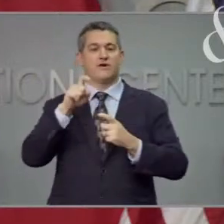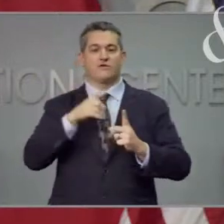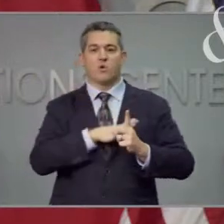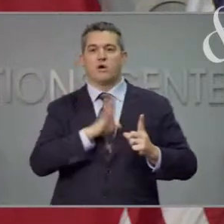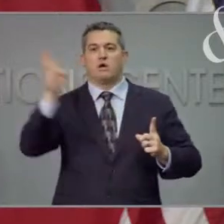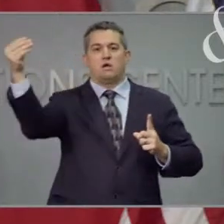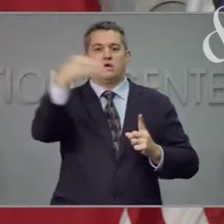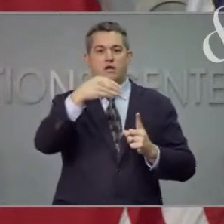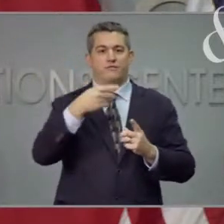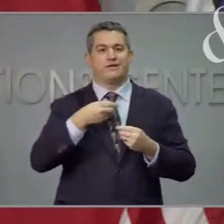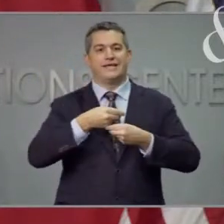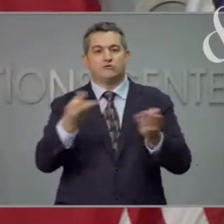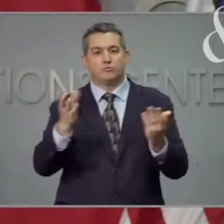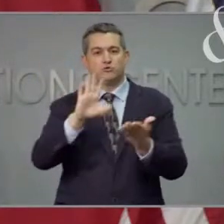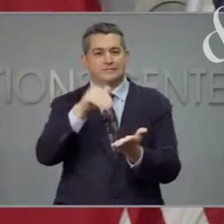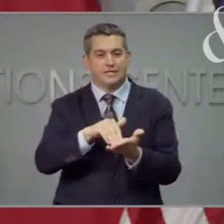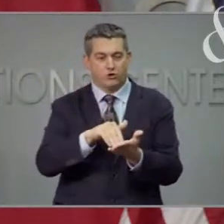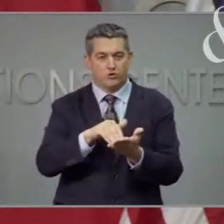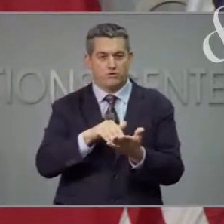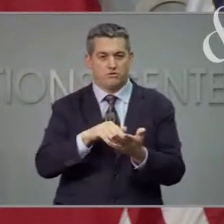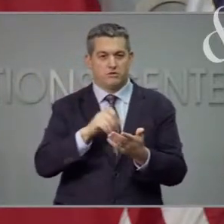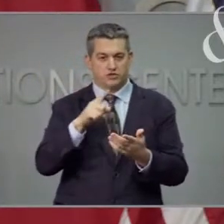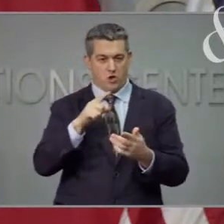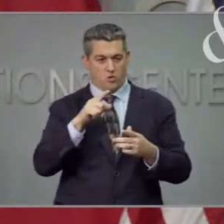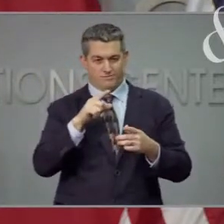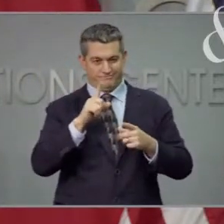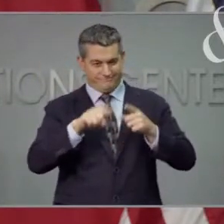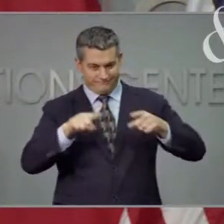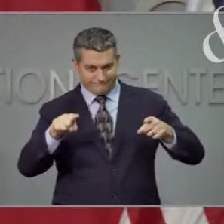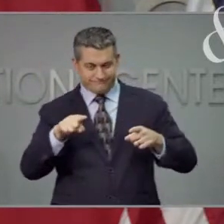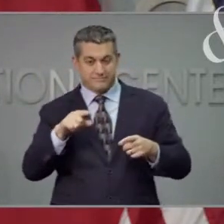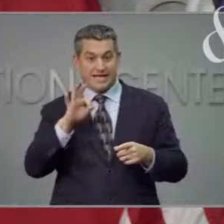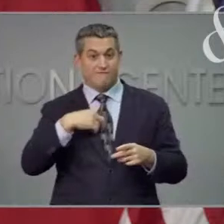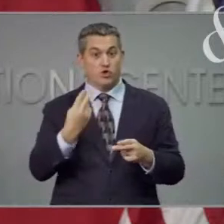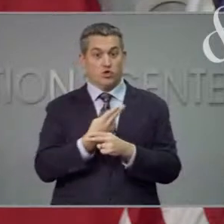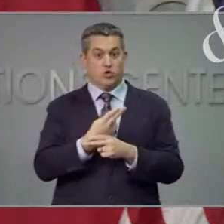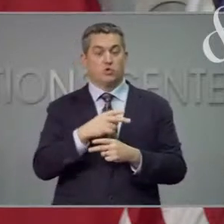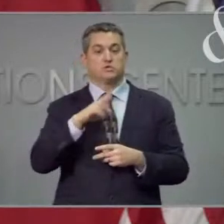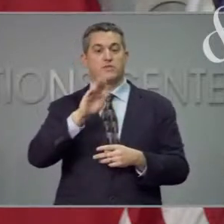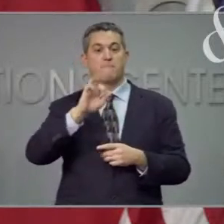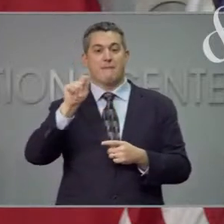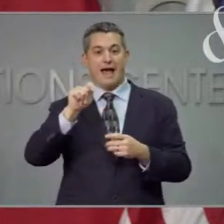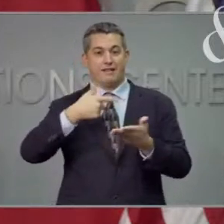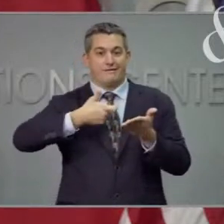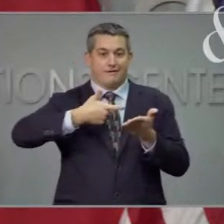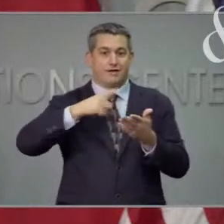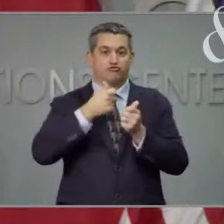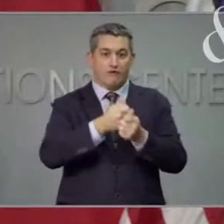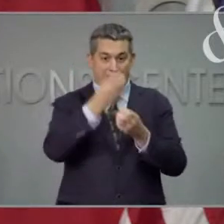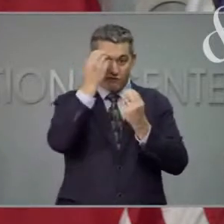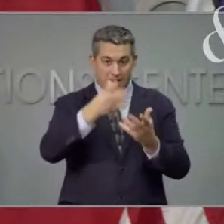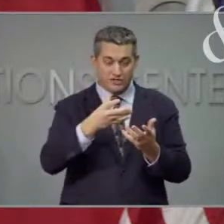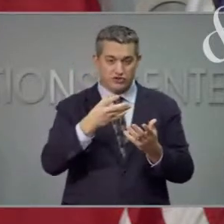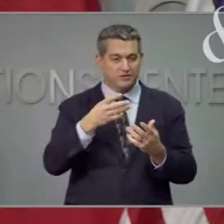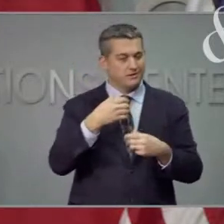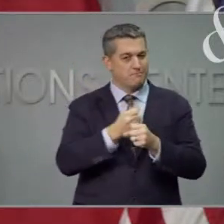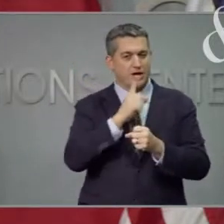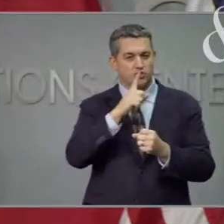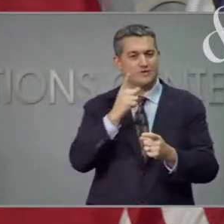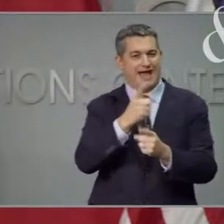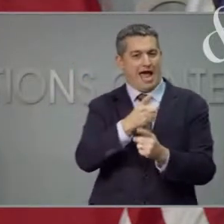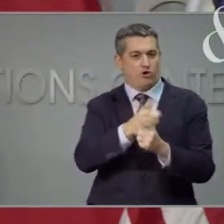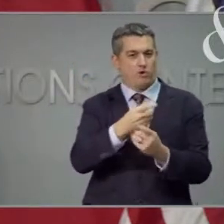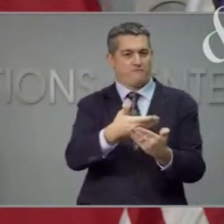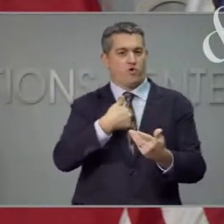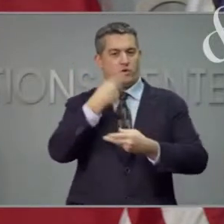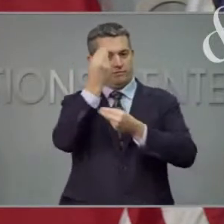center. So we are looking to make sure that if we do utilize any of the ballot tracks information, if that's an accurate